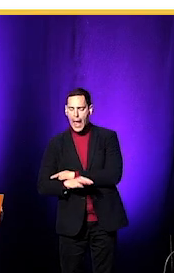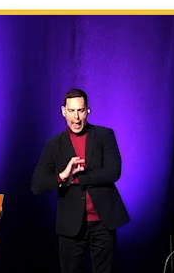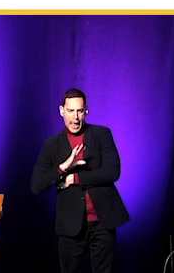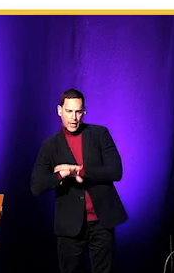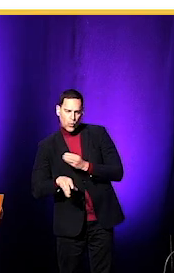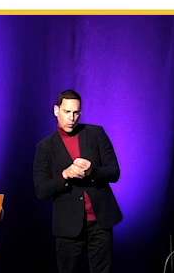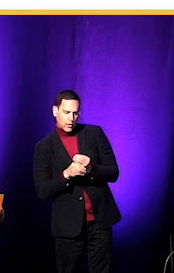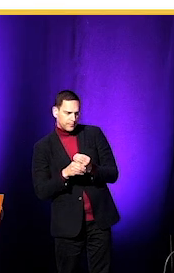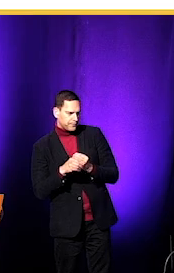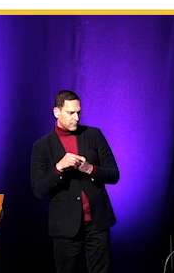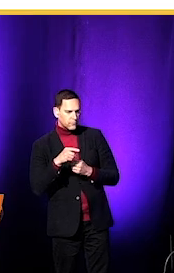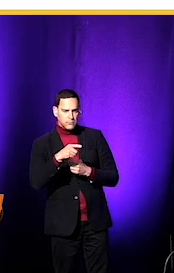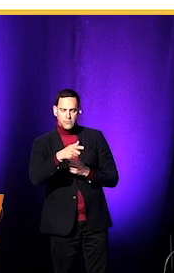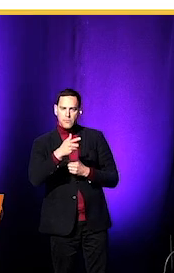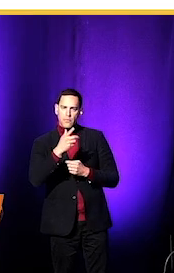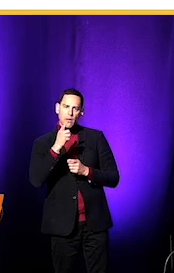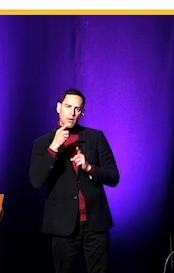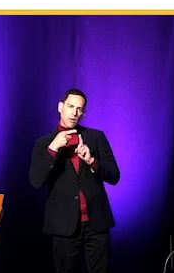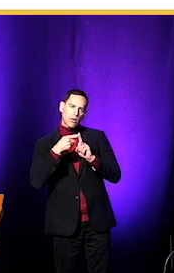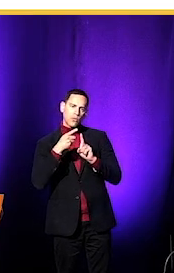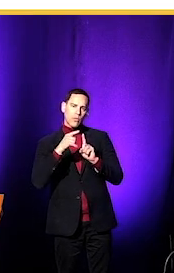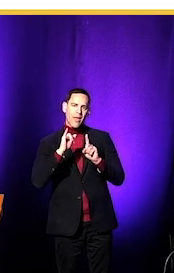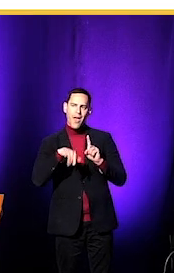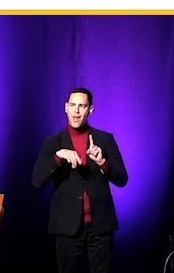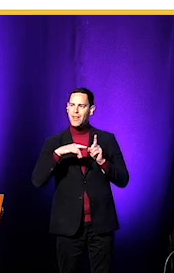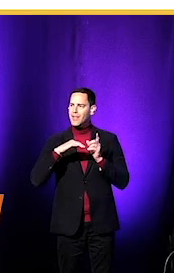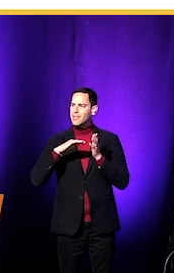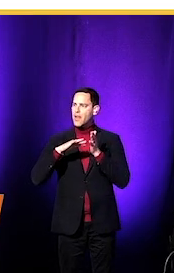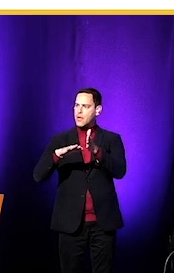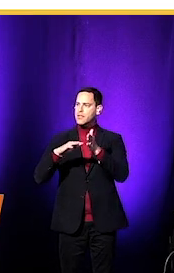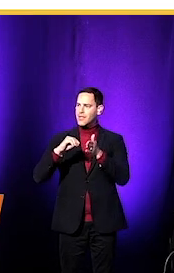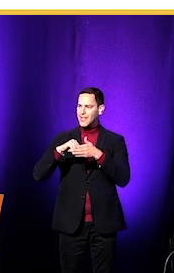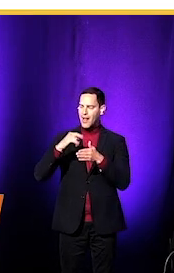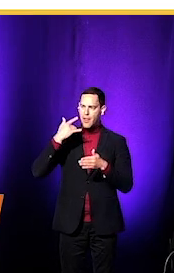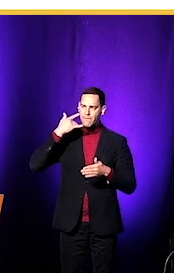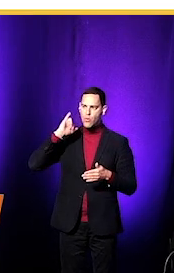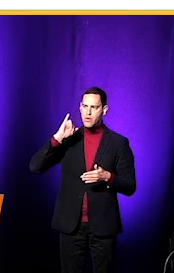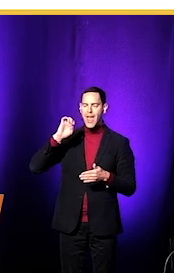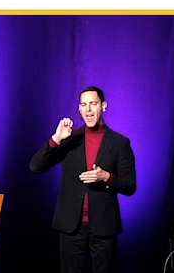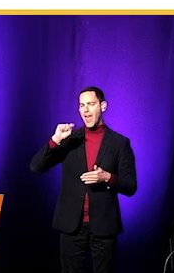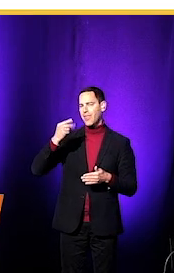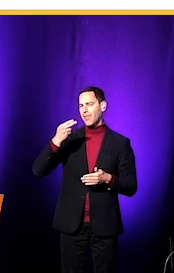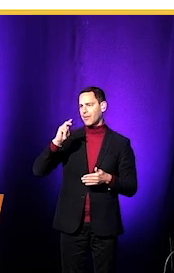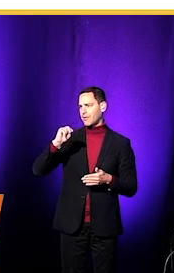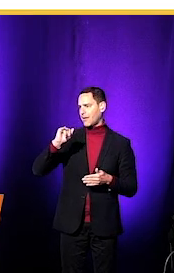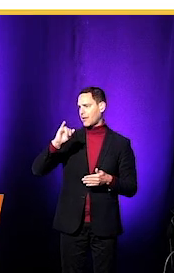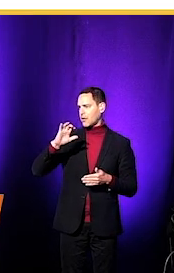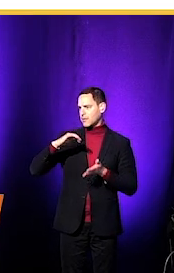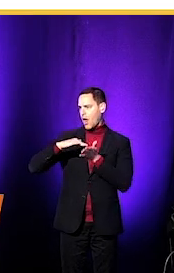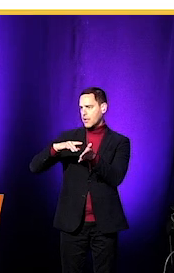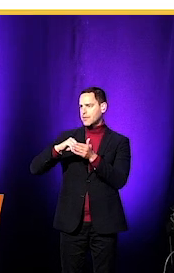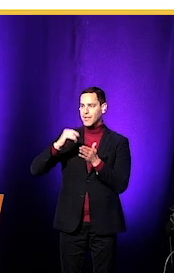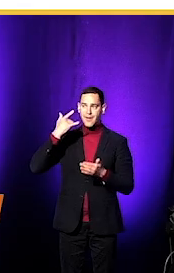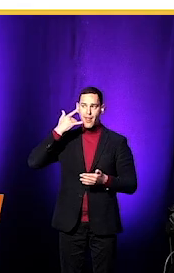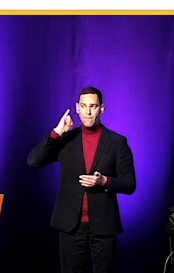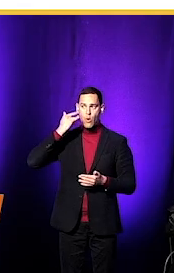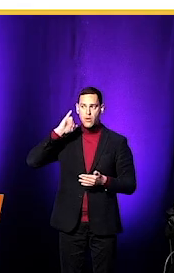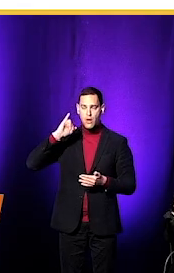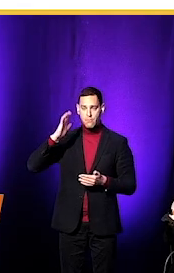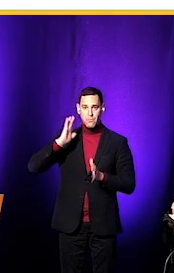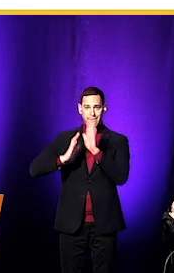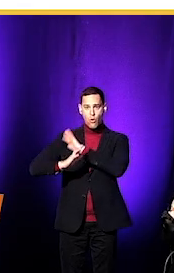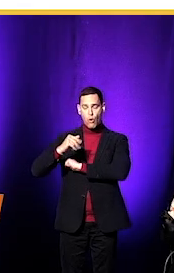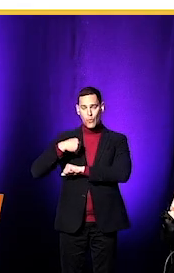ethnic studies in California and how we moved from developing, crafting knowledge about it to influencing